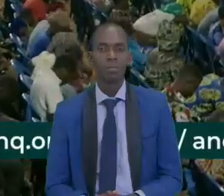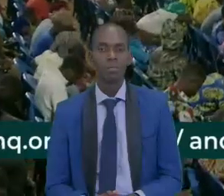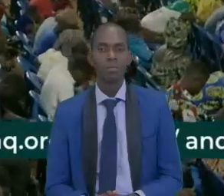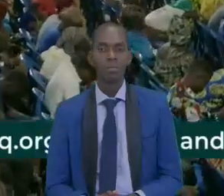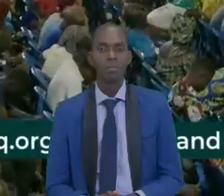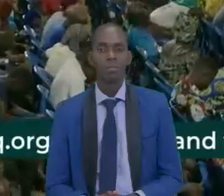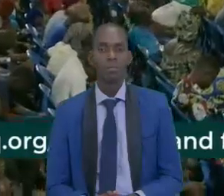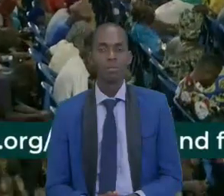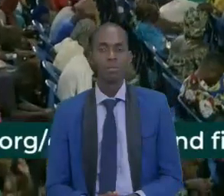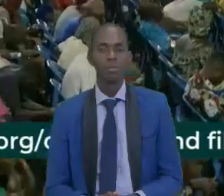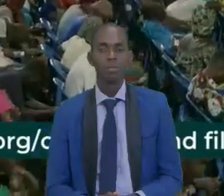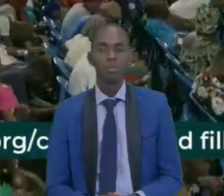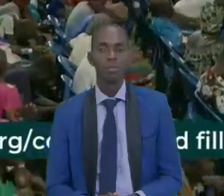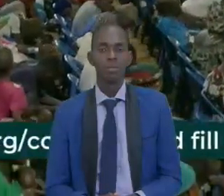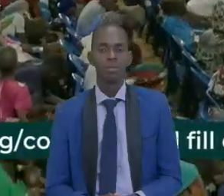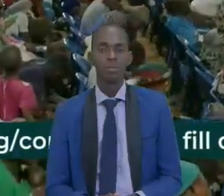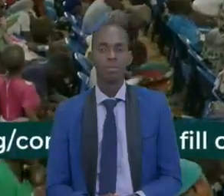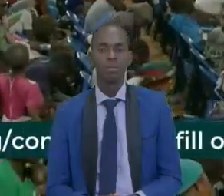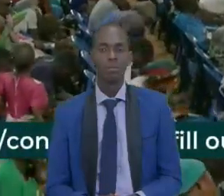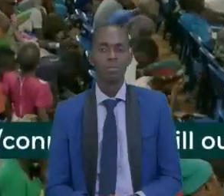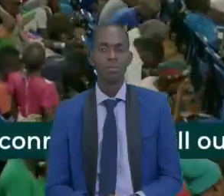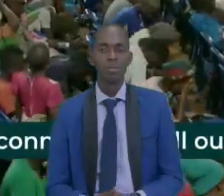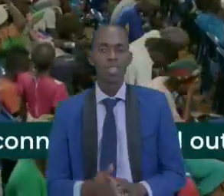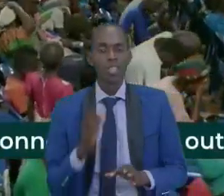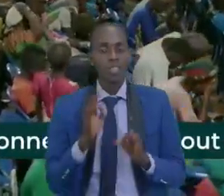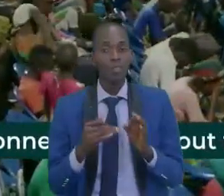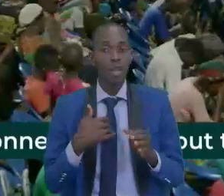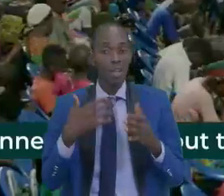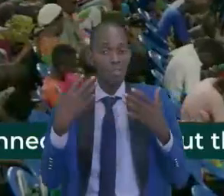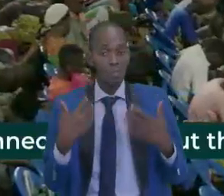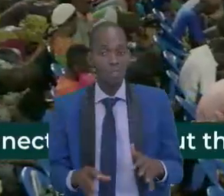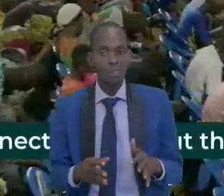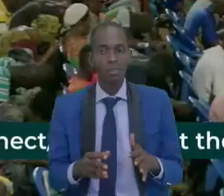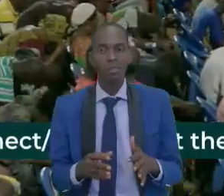Si vous avez fini, faites-moi signe. If you have rounded up, please give me a sign.